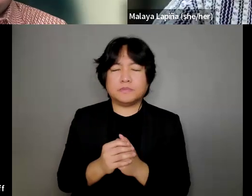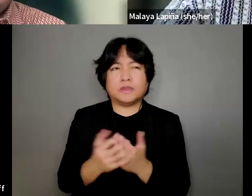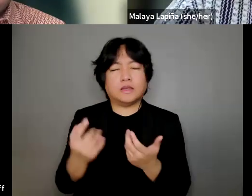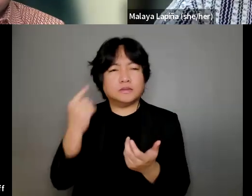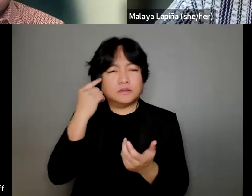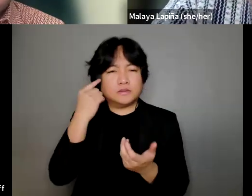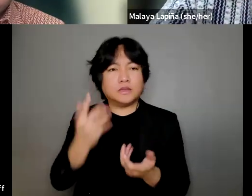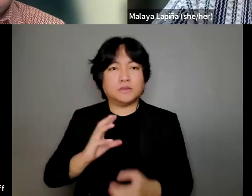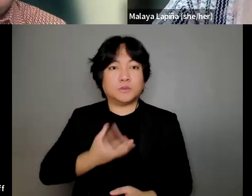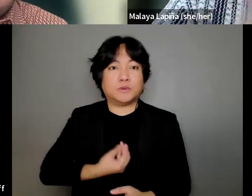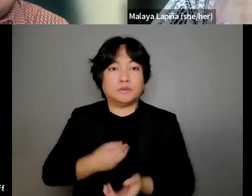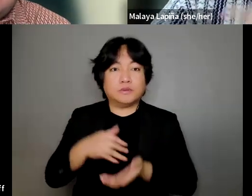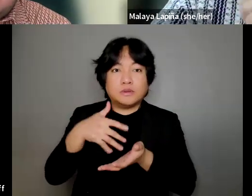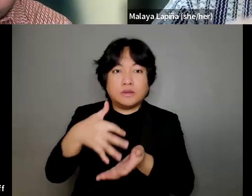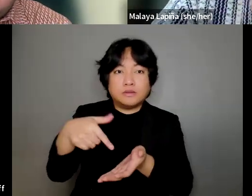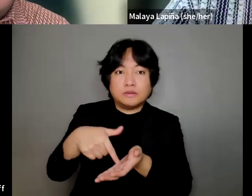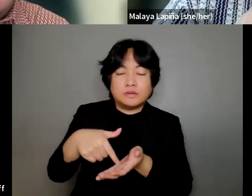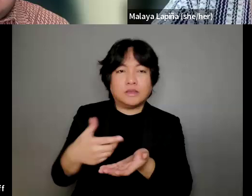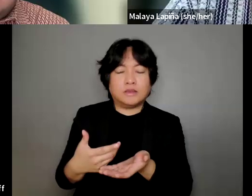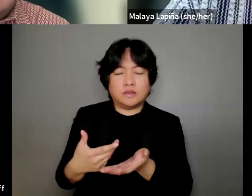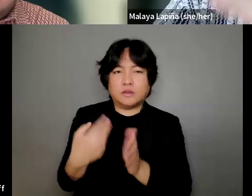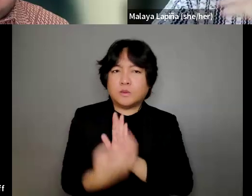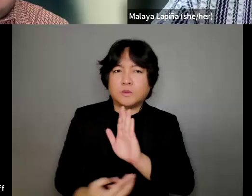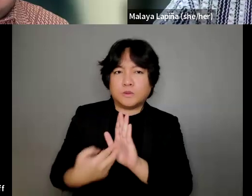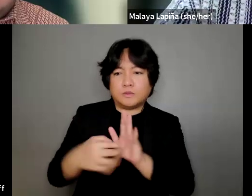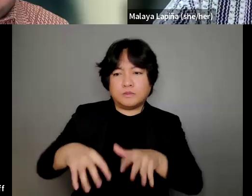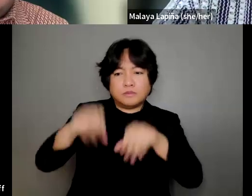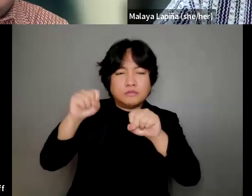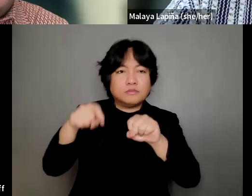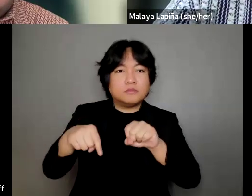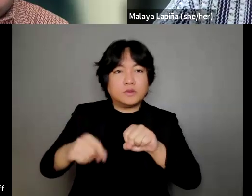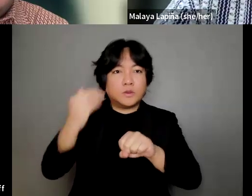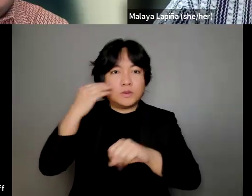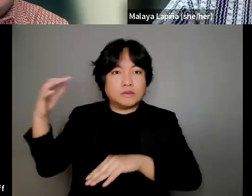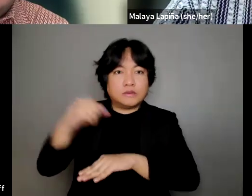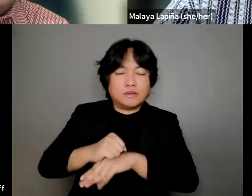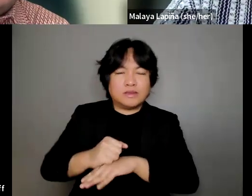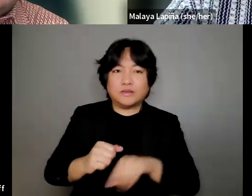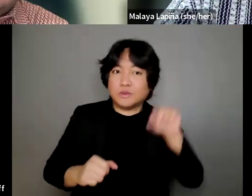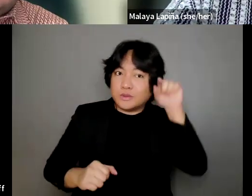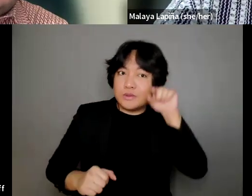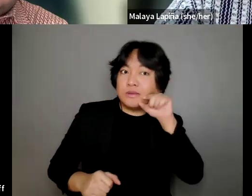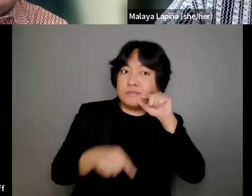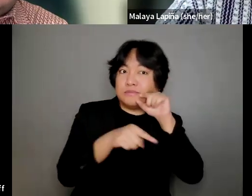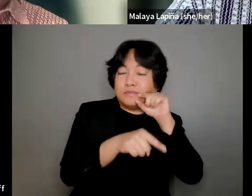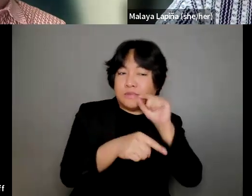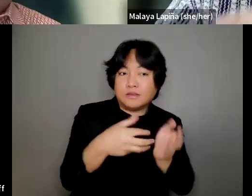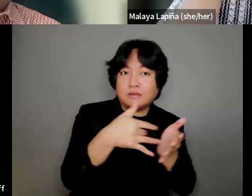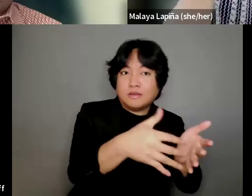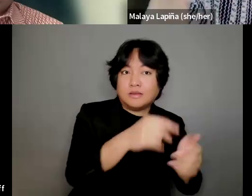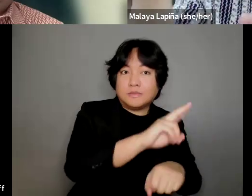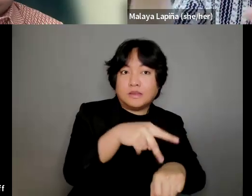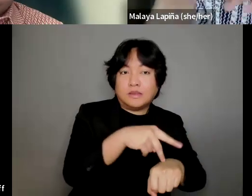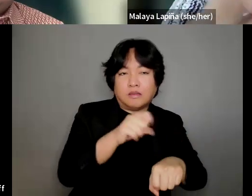ang trans studies kasi magpe-play siya ng malaking role, no, in decolonizing a gender discussion in the Philippines because of